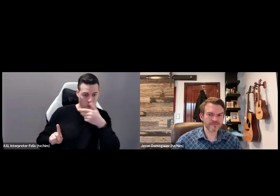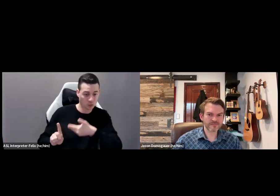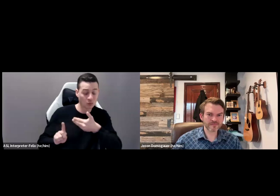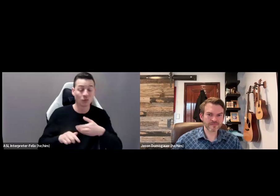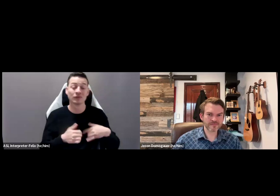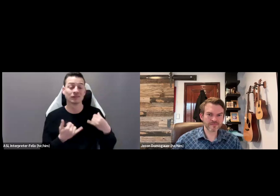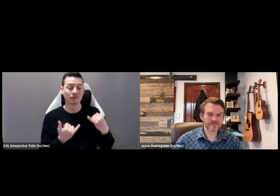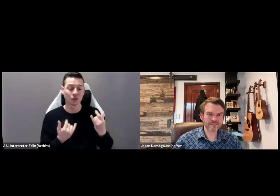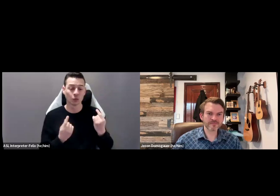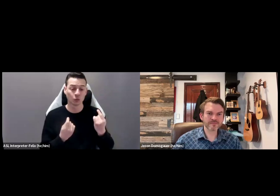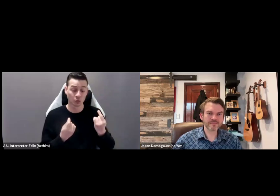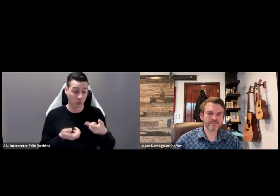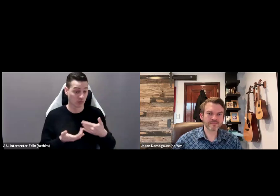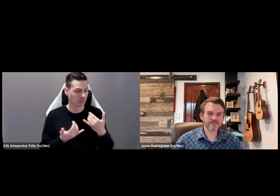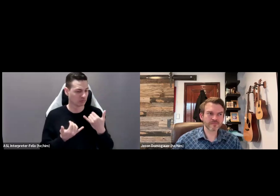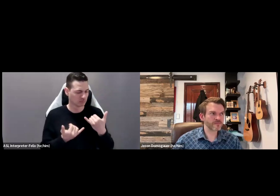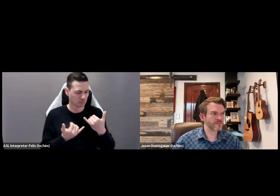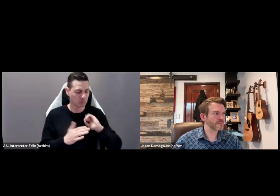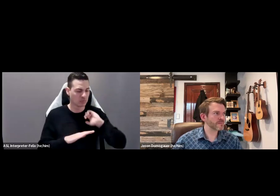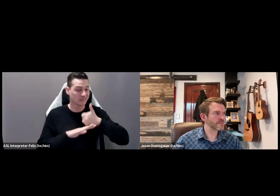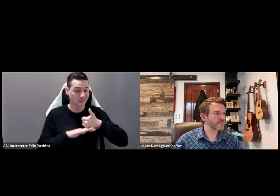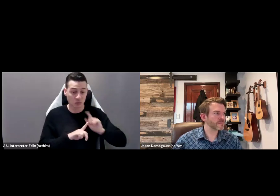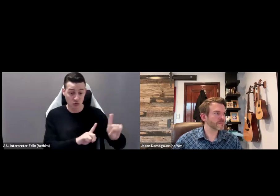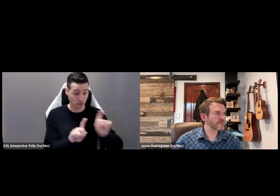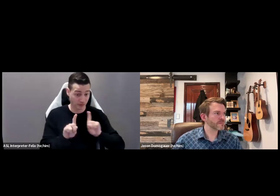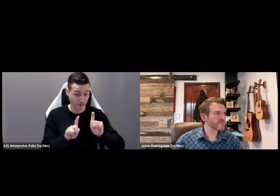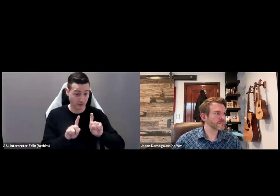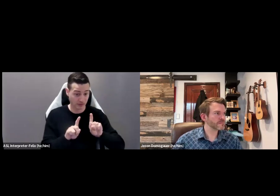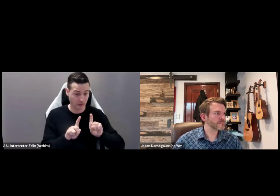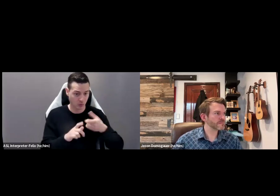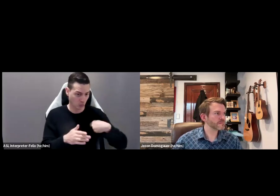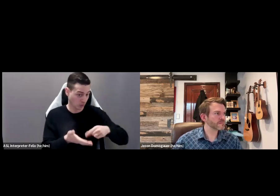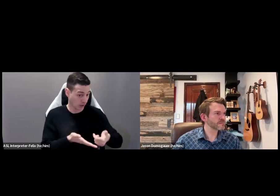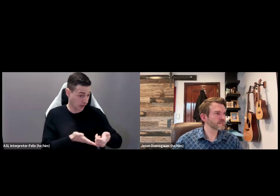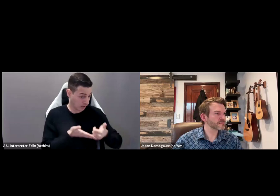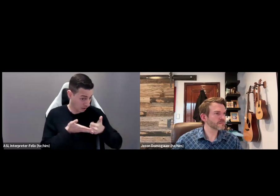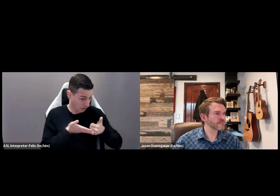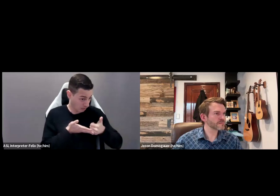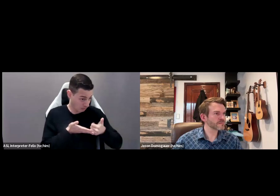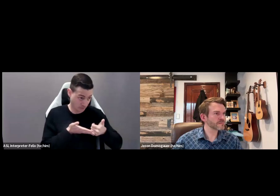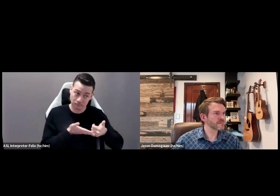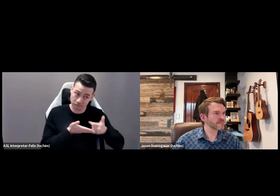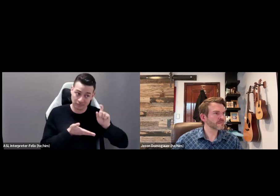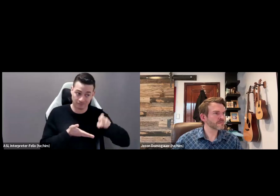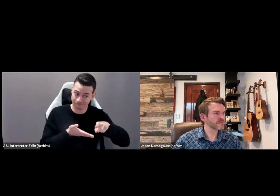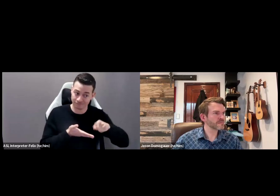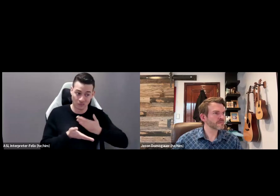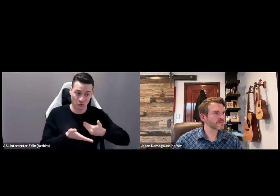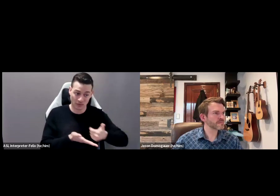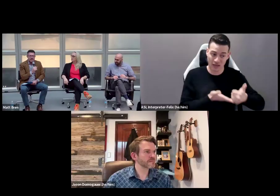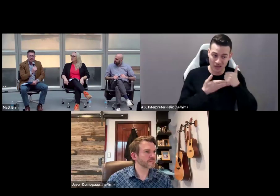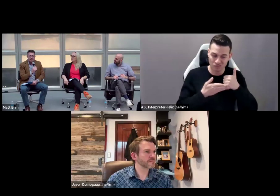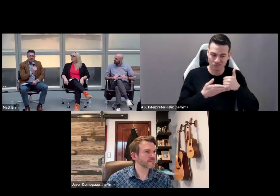help revising it. And then we're going to have an open discussion. The first part of that open discussion, after we talk about the survey for a